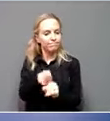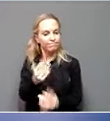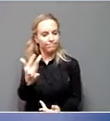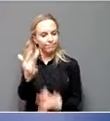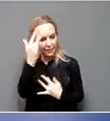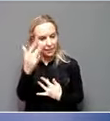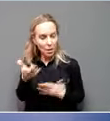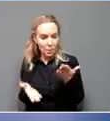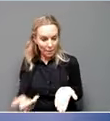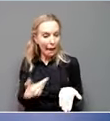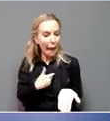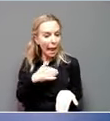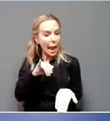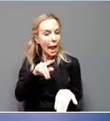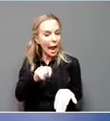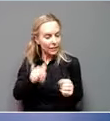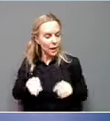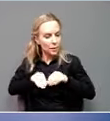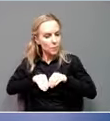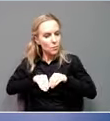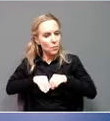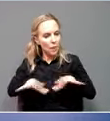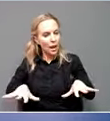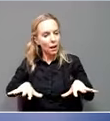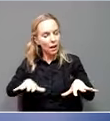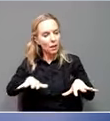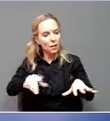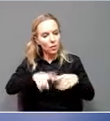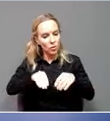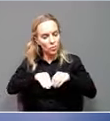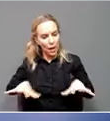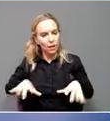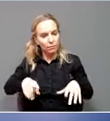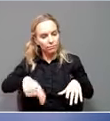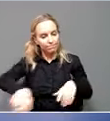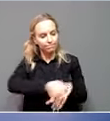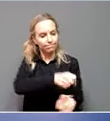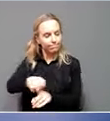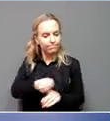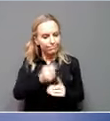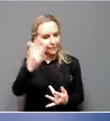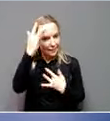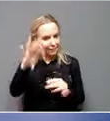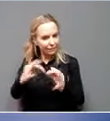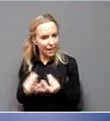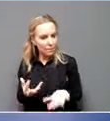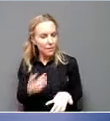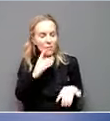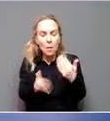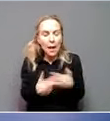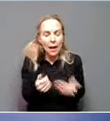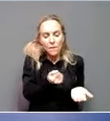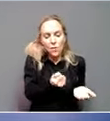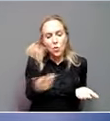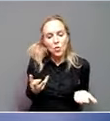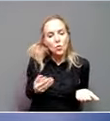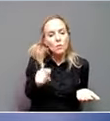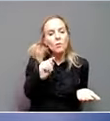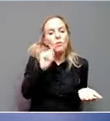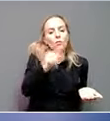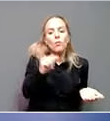it, and thus more likely to spread it. And with waning immunity, even if it's just a couple people that are unvaccinated,